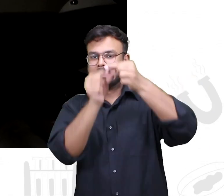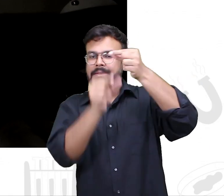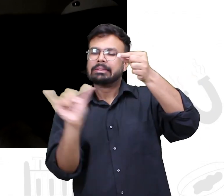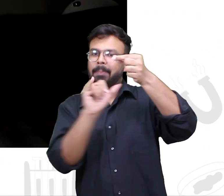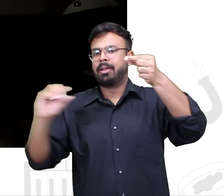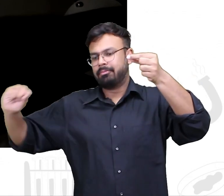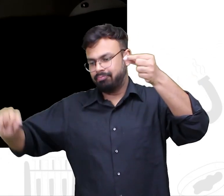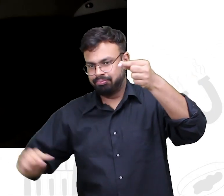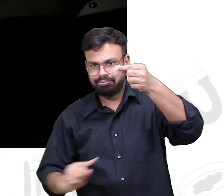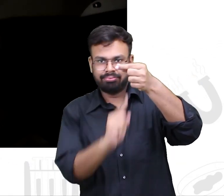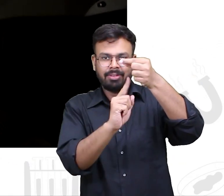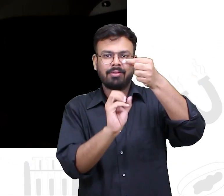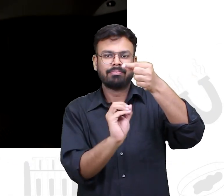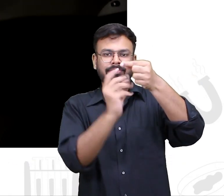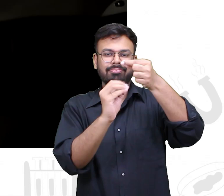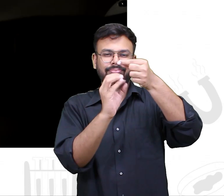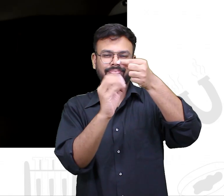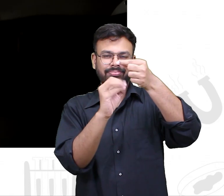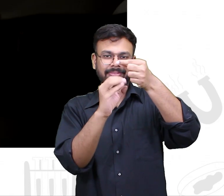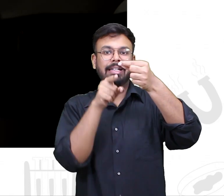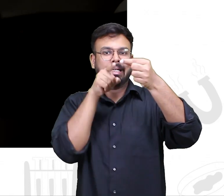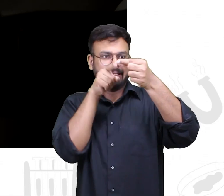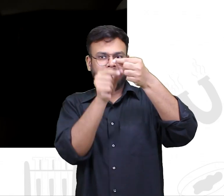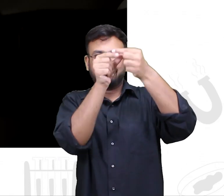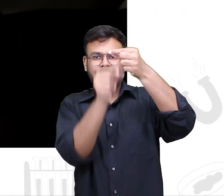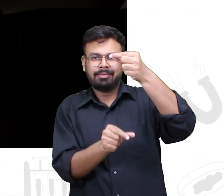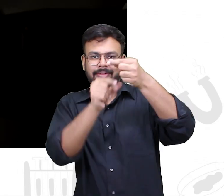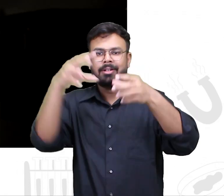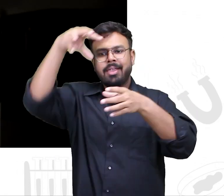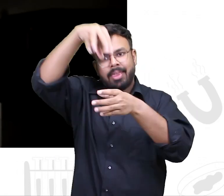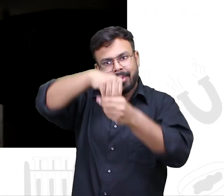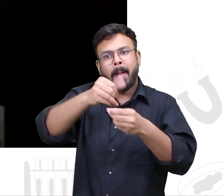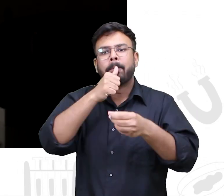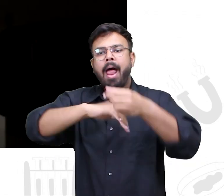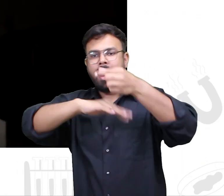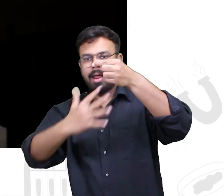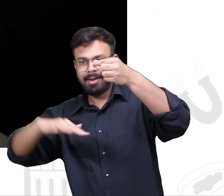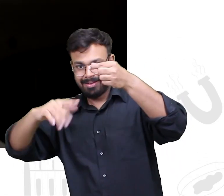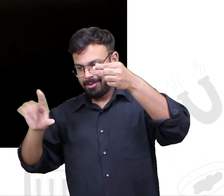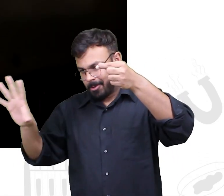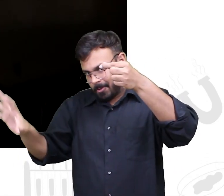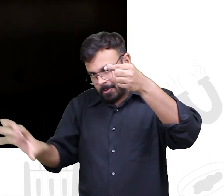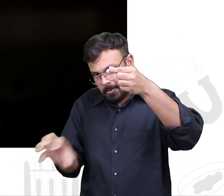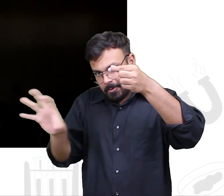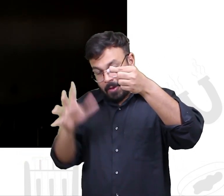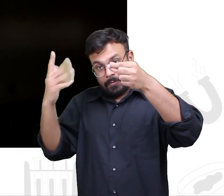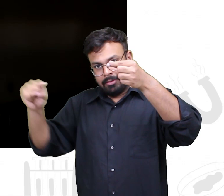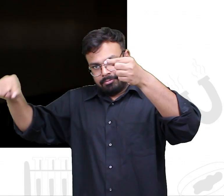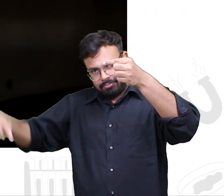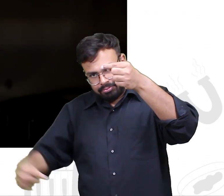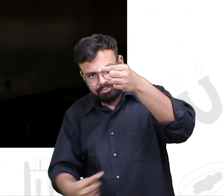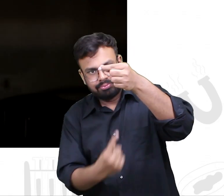the valence band to conduction band, and the holes which are in the valence band, they actually participate in water